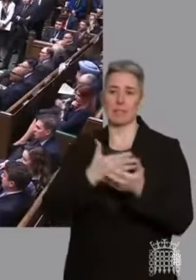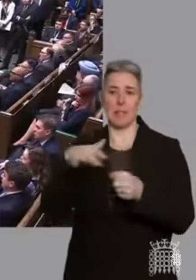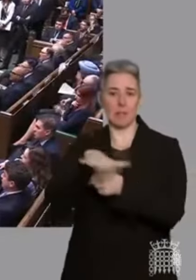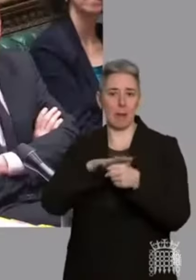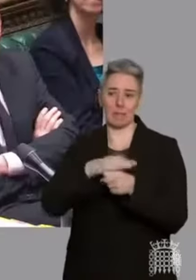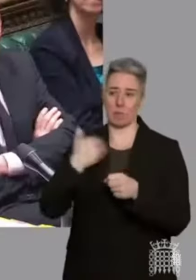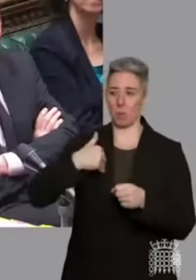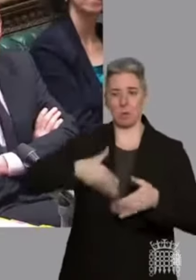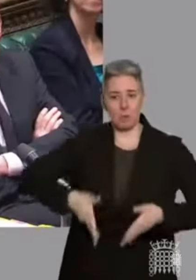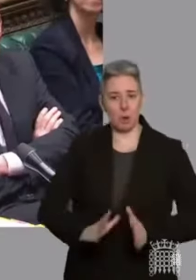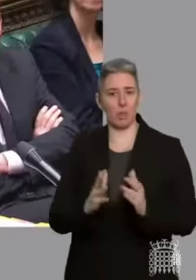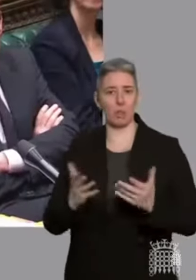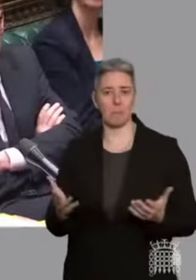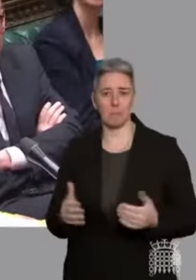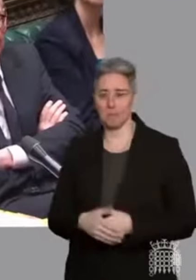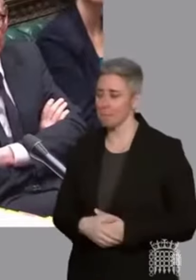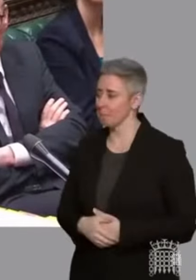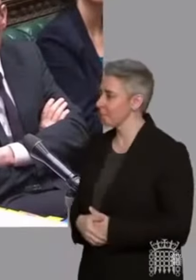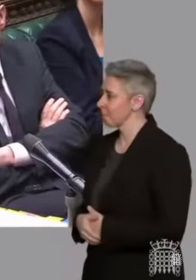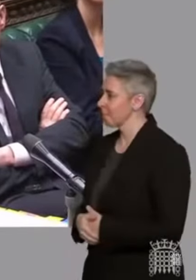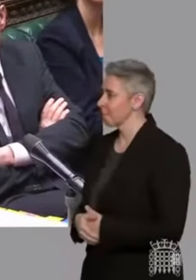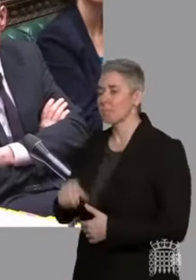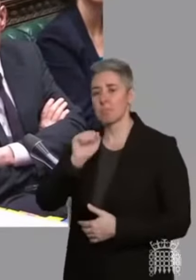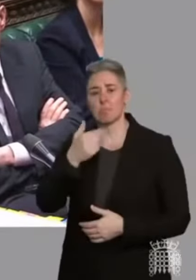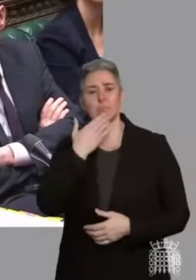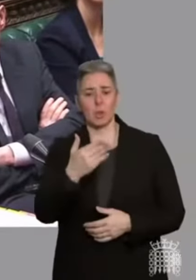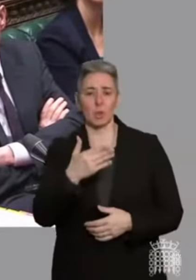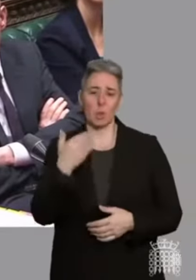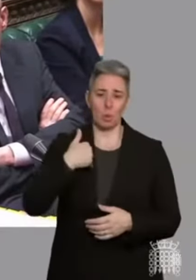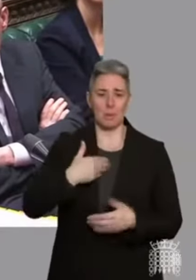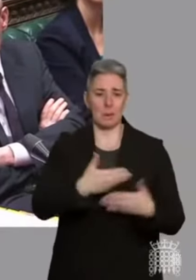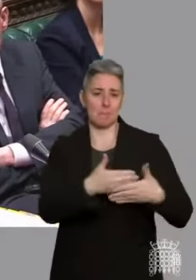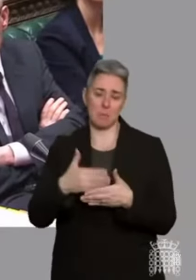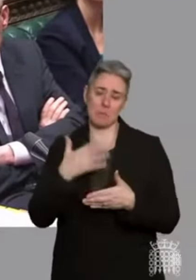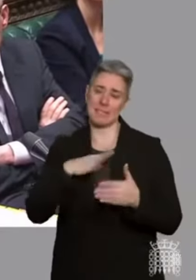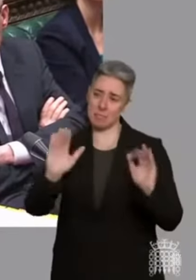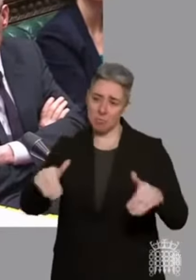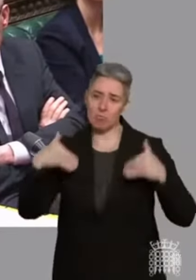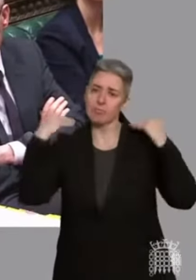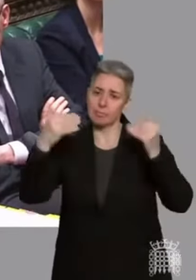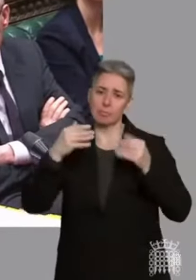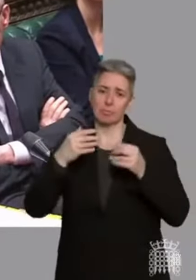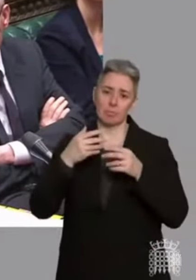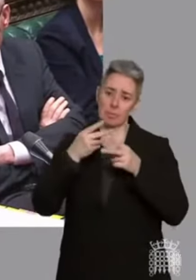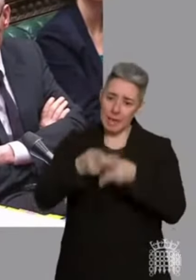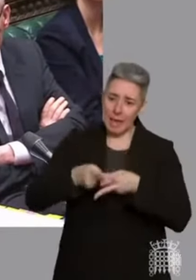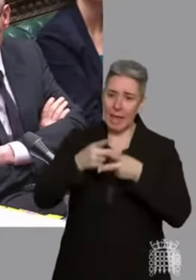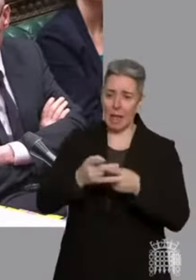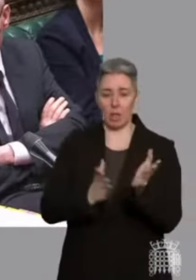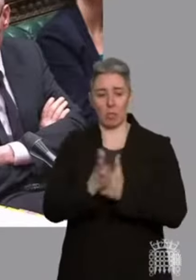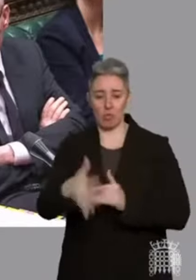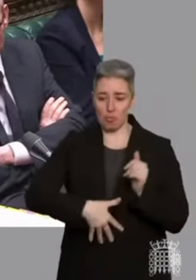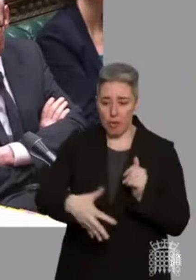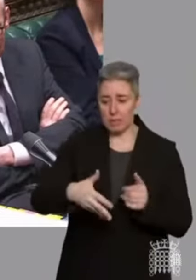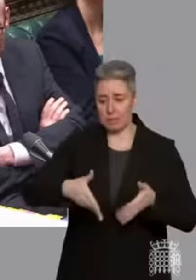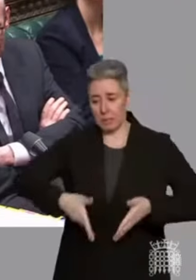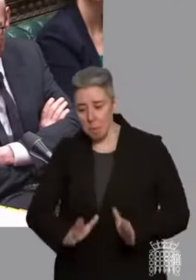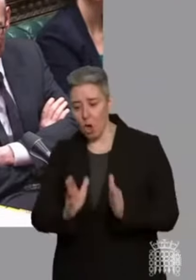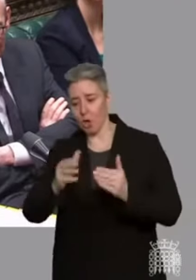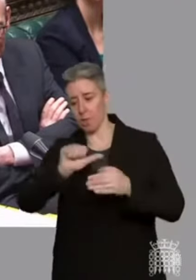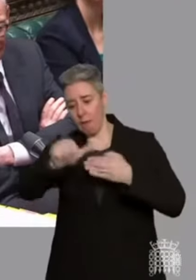babies deserve the highest standards of care through pregnancy, birth and the months that follow. We're committed to recruiting thousands of new midwives for the